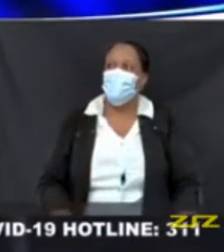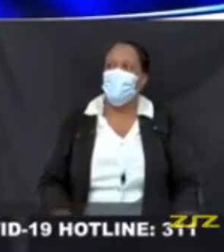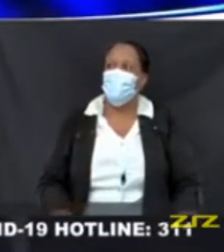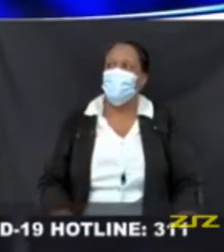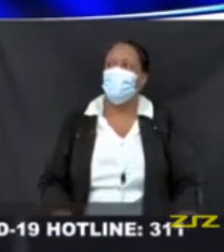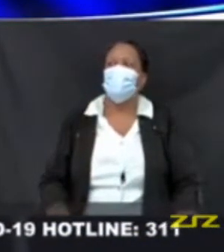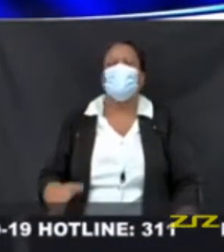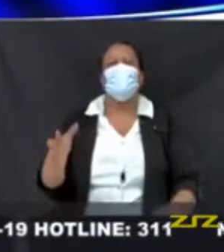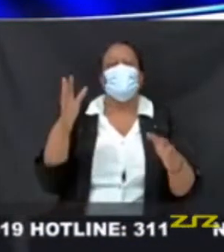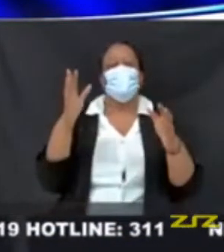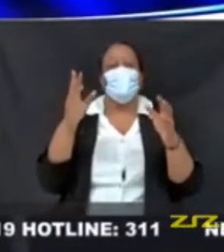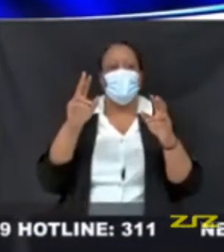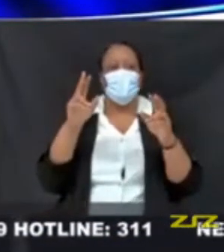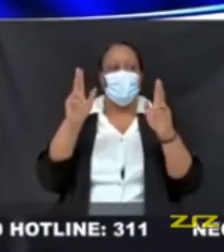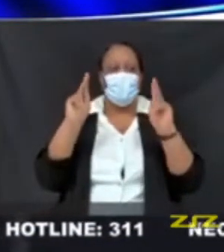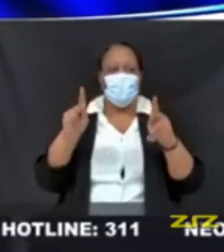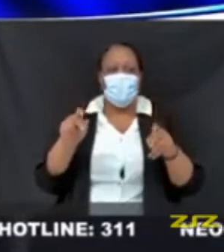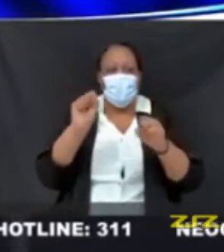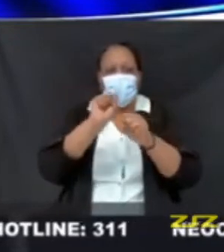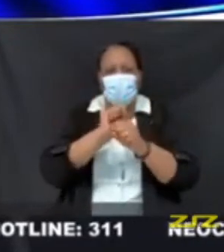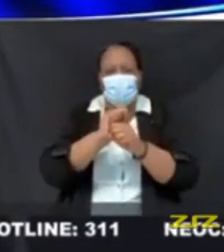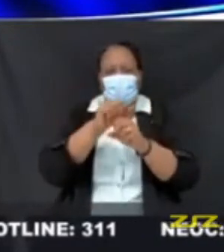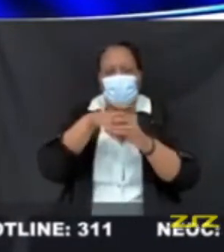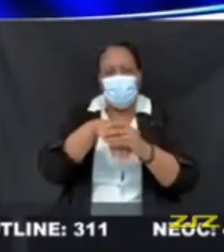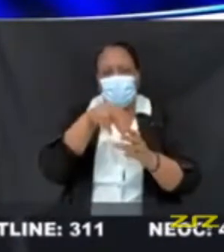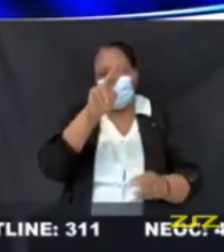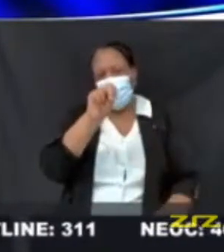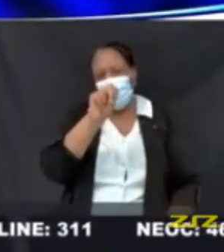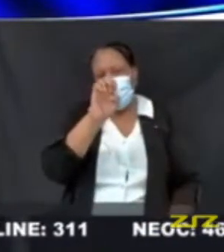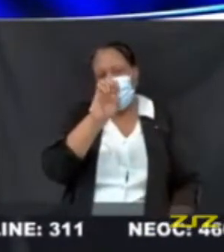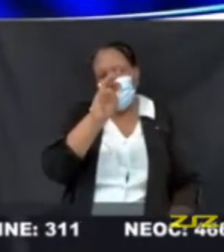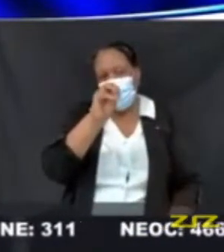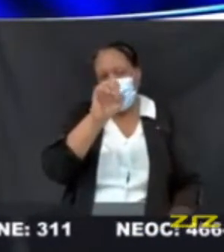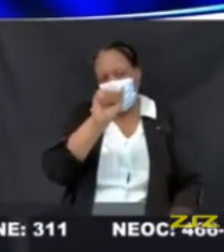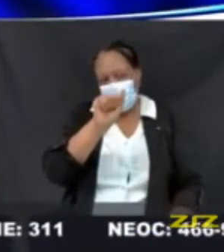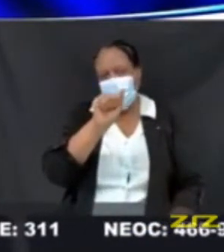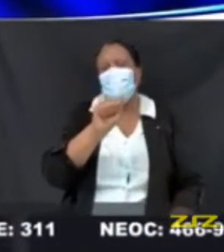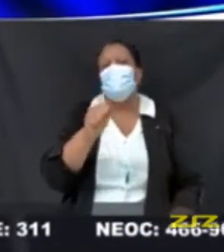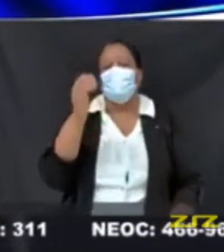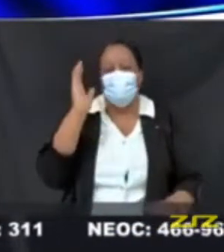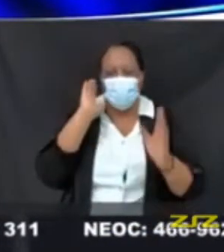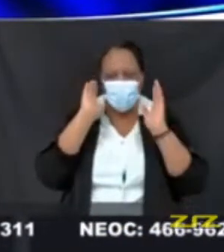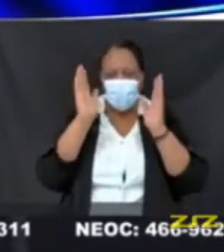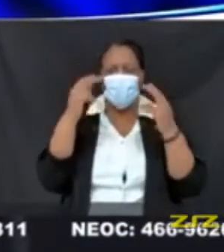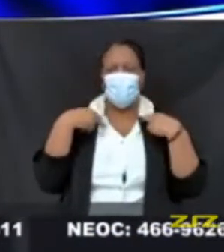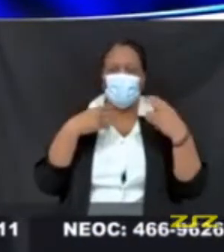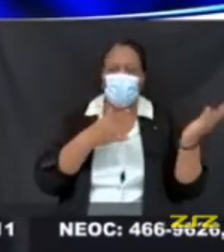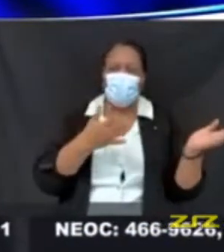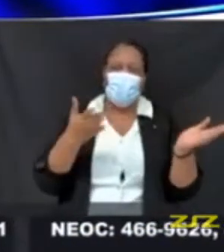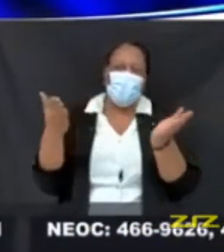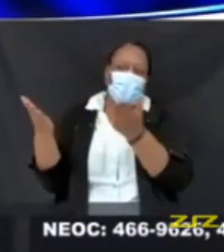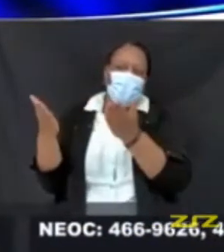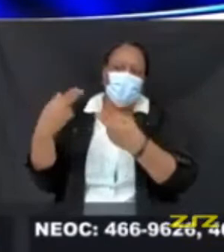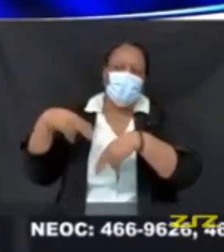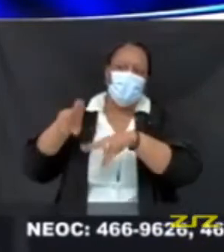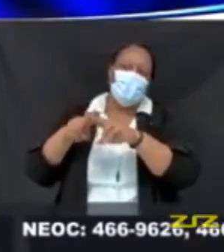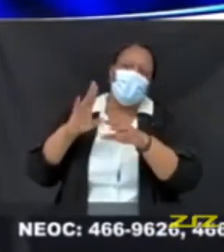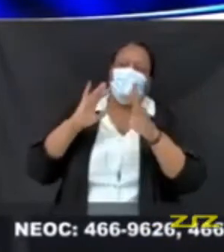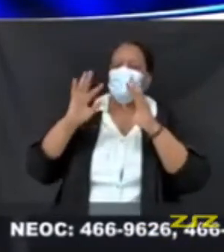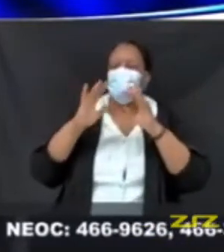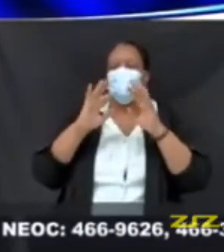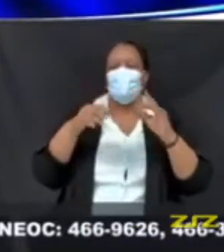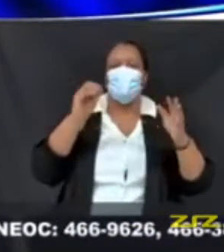NEMA staff retreat will take place. All of these activities are meant to strengthen the capacity of NEMA staff,